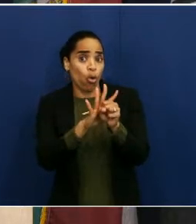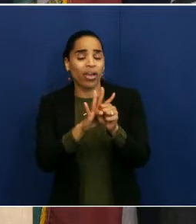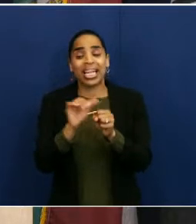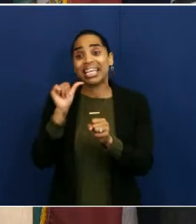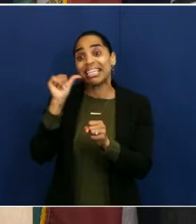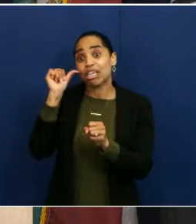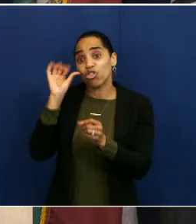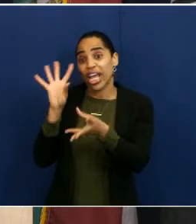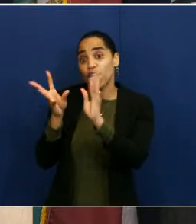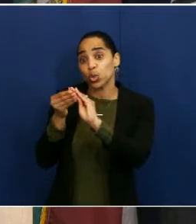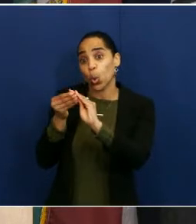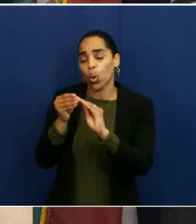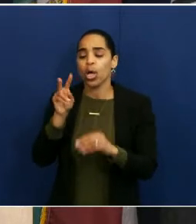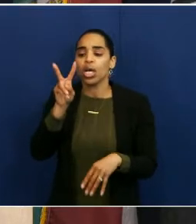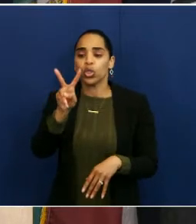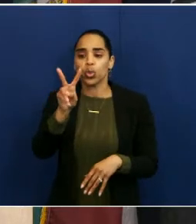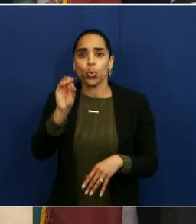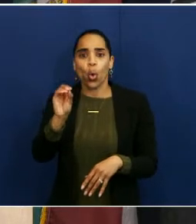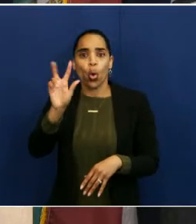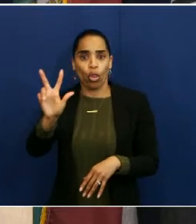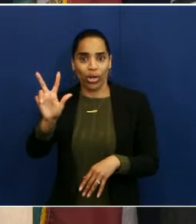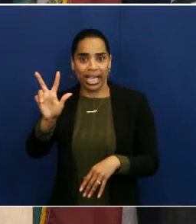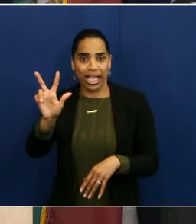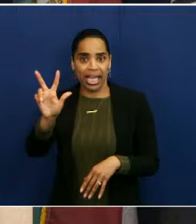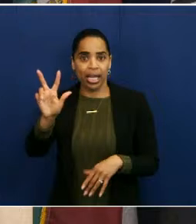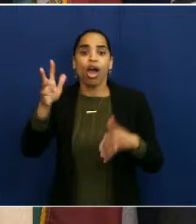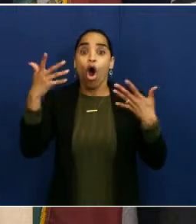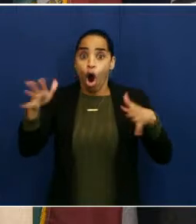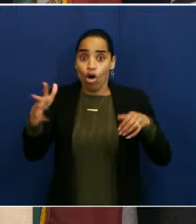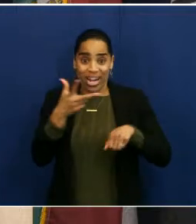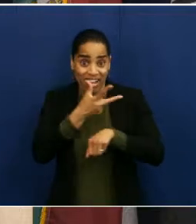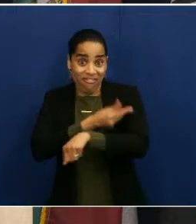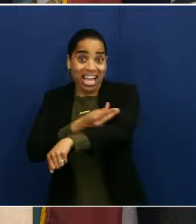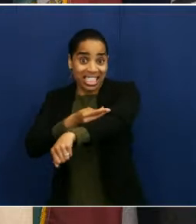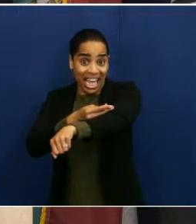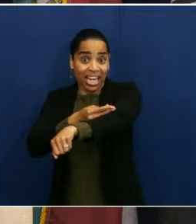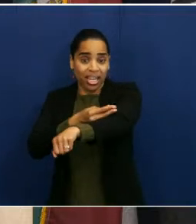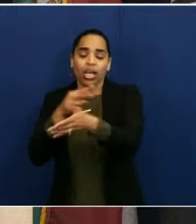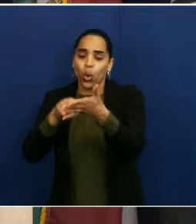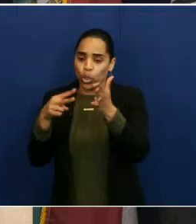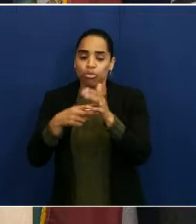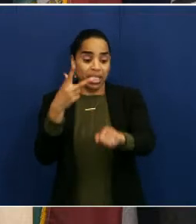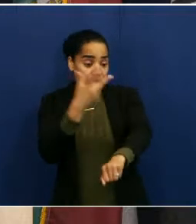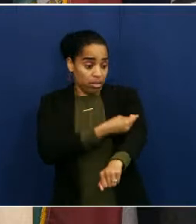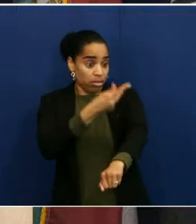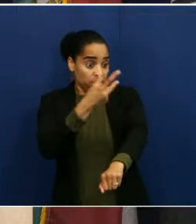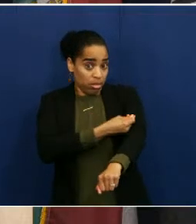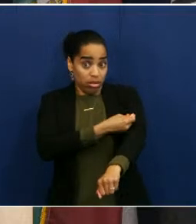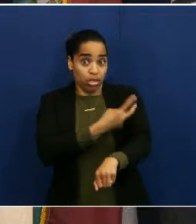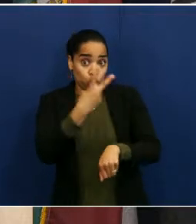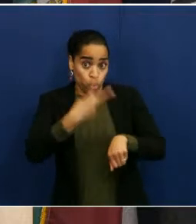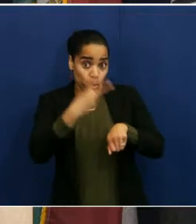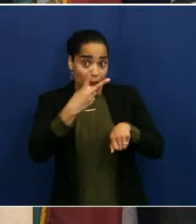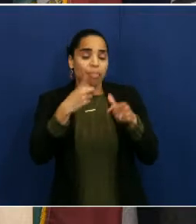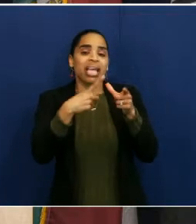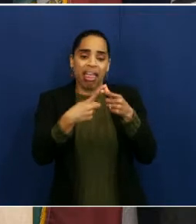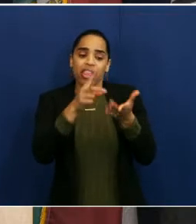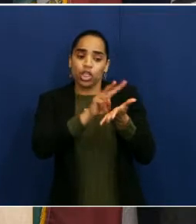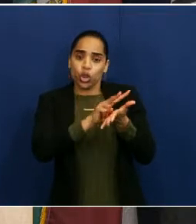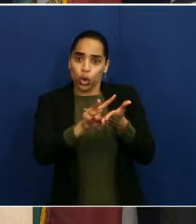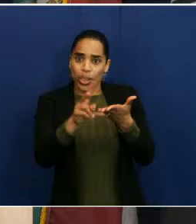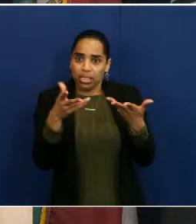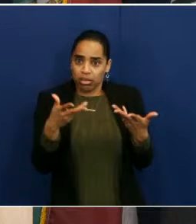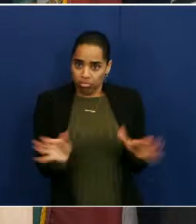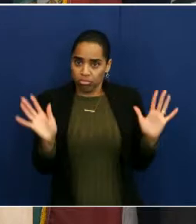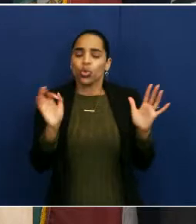had a total of 203 individuals who were fully vaccinated, which is 2 weeks past their second shot or their first